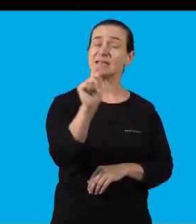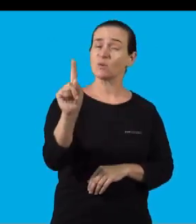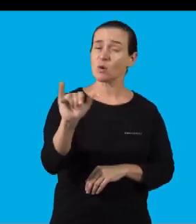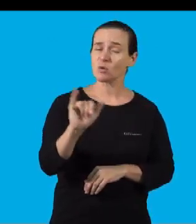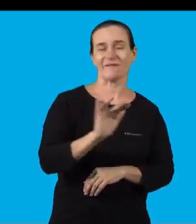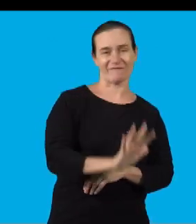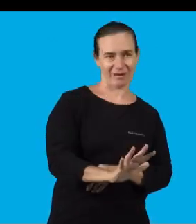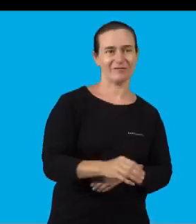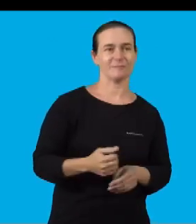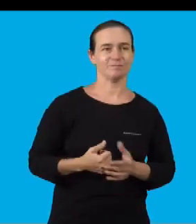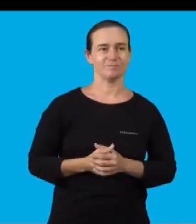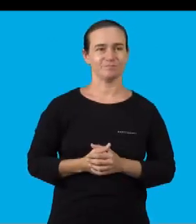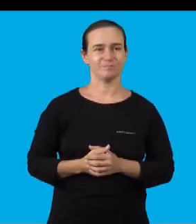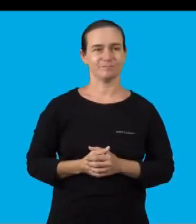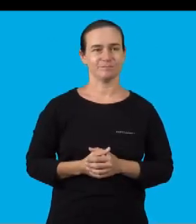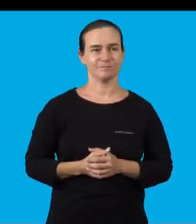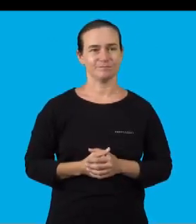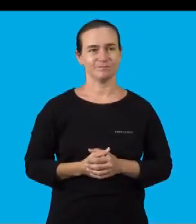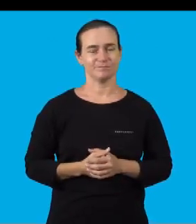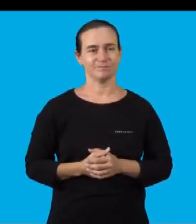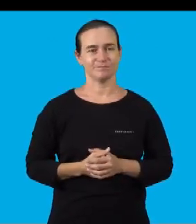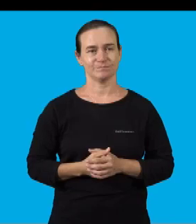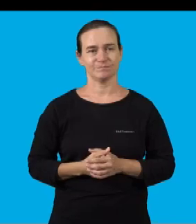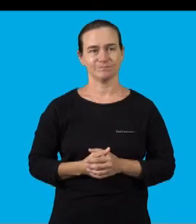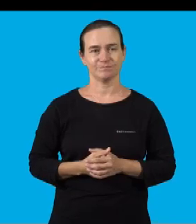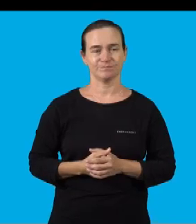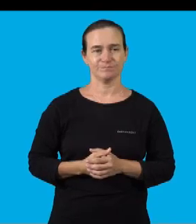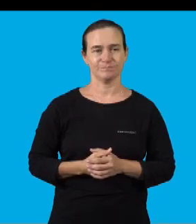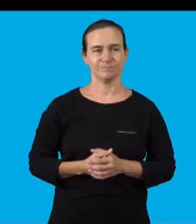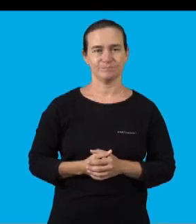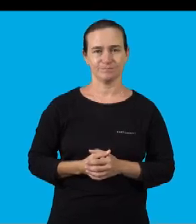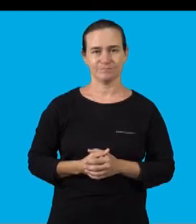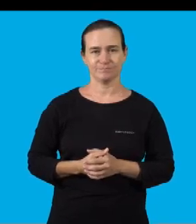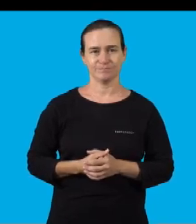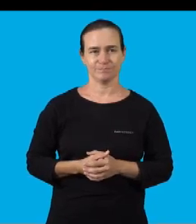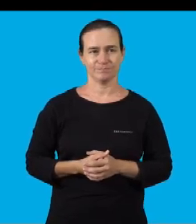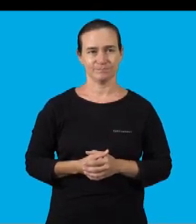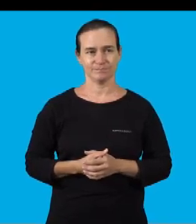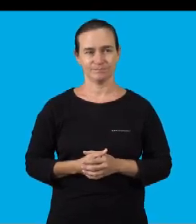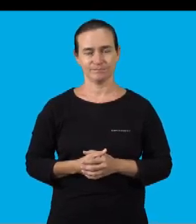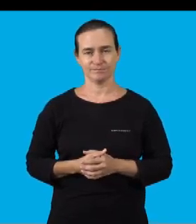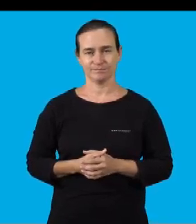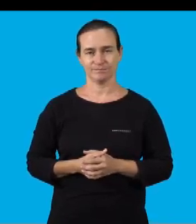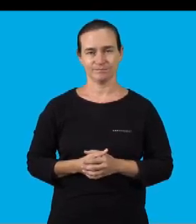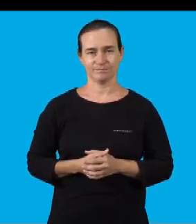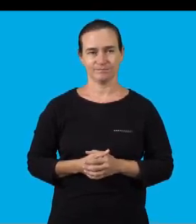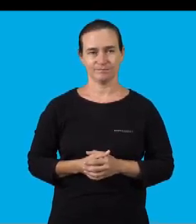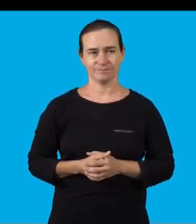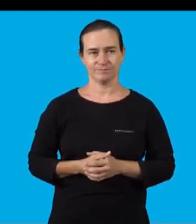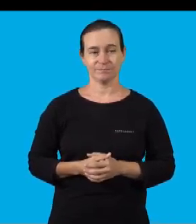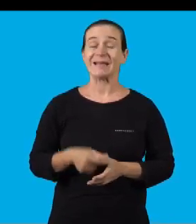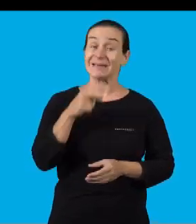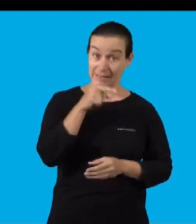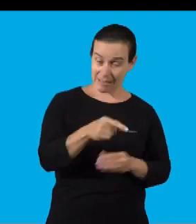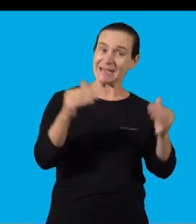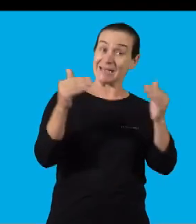is 5. So T2, which is x, and we have divided it by T1, which is 5. And of